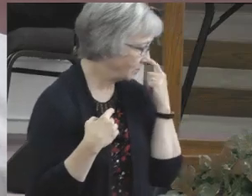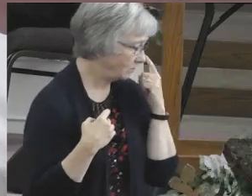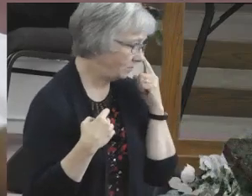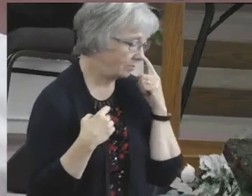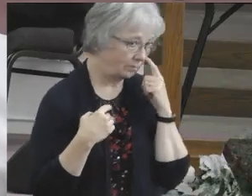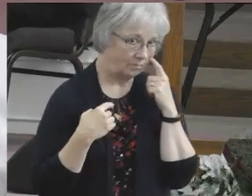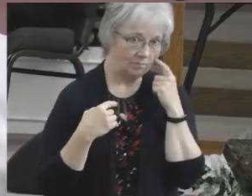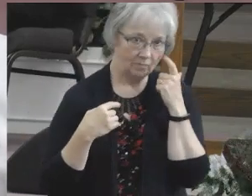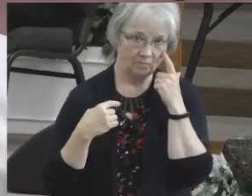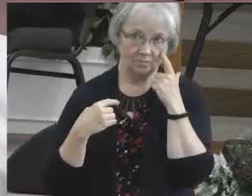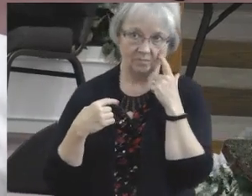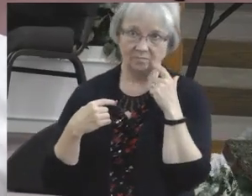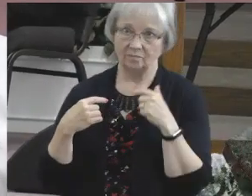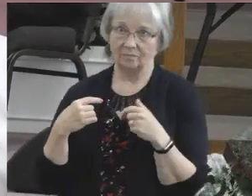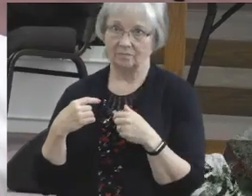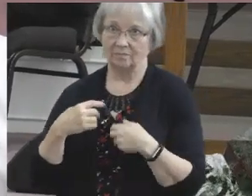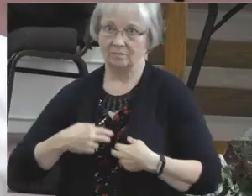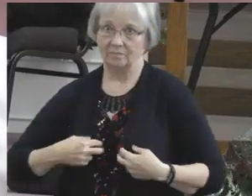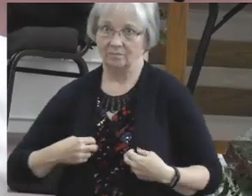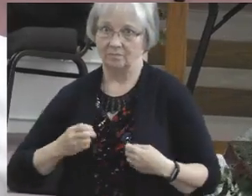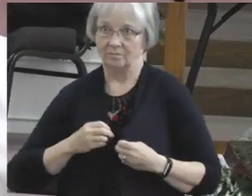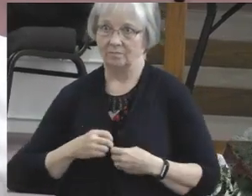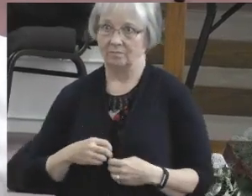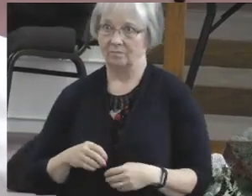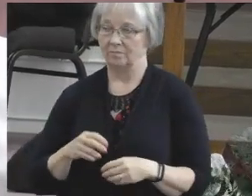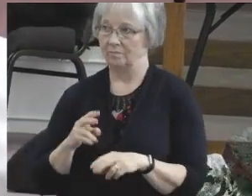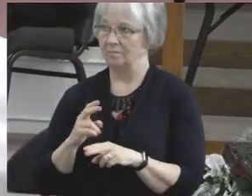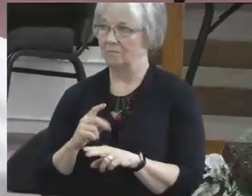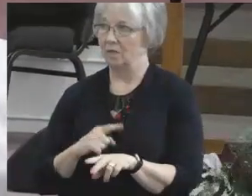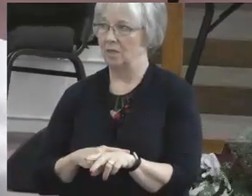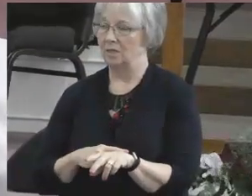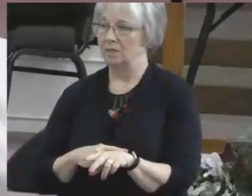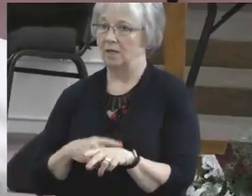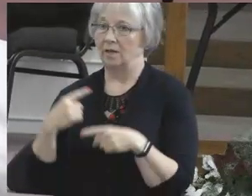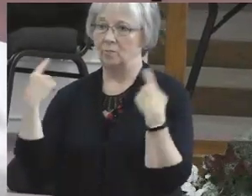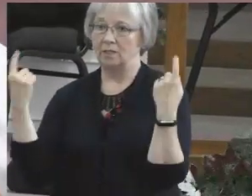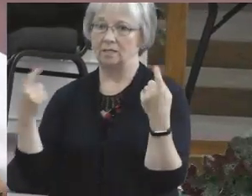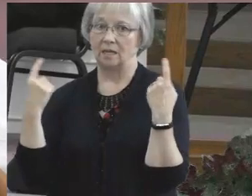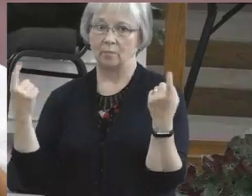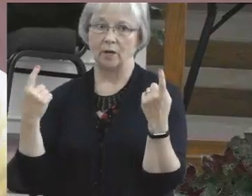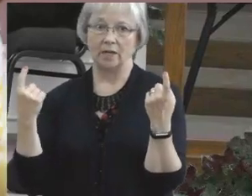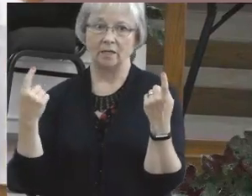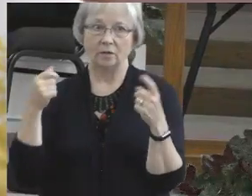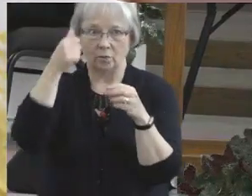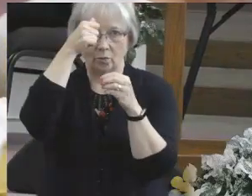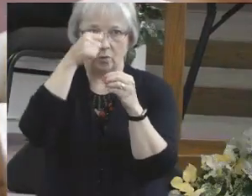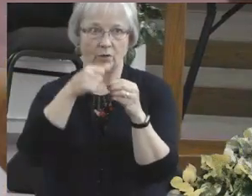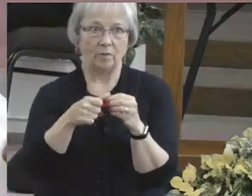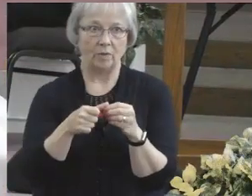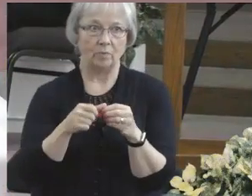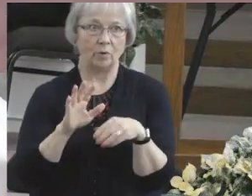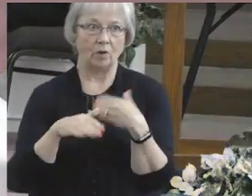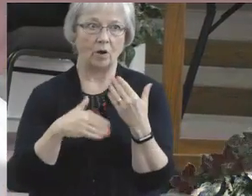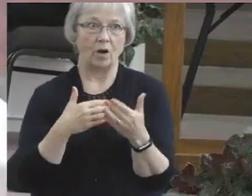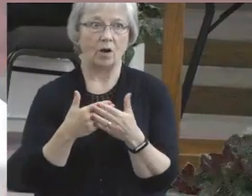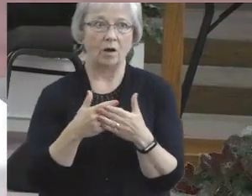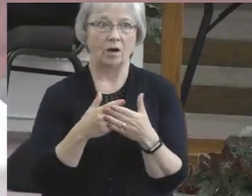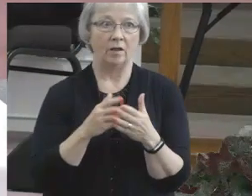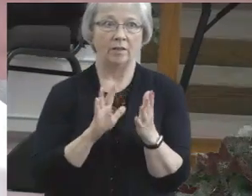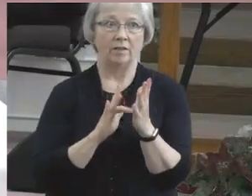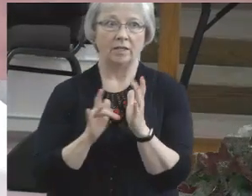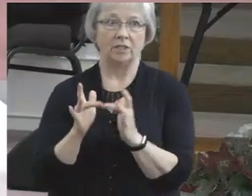and prepare the Lord's Supper table. This is a time when we are celebrating in remembrance of all that Jesus has done for